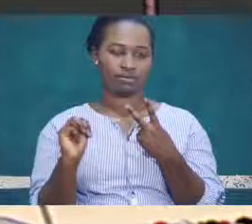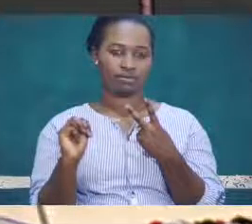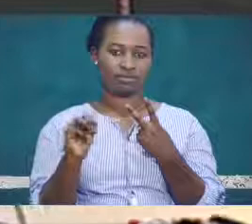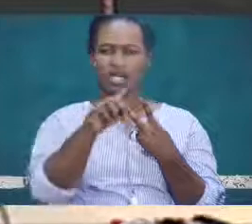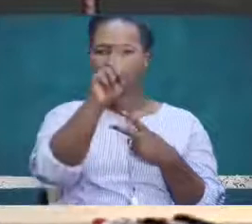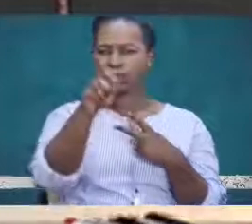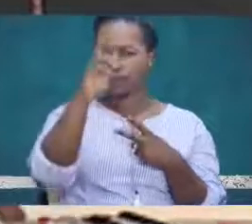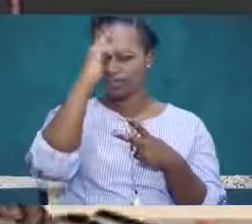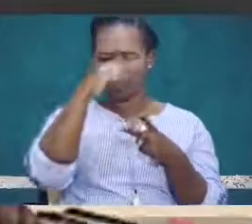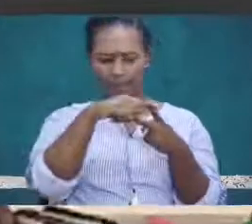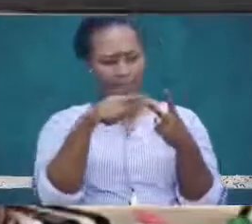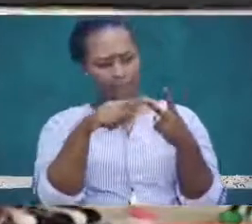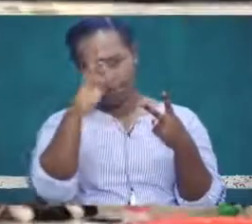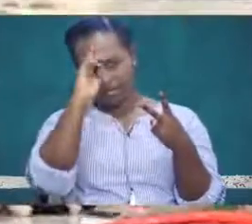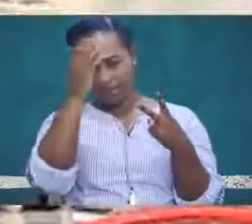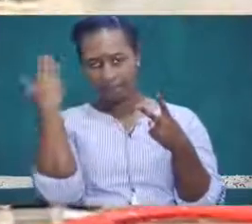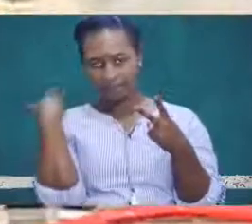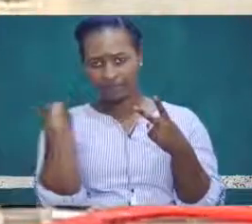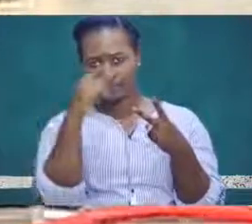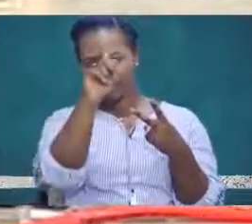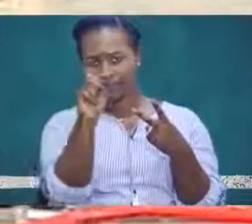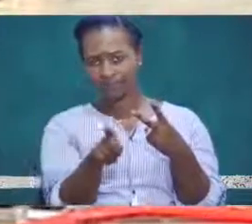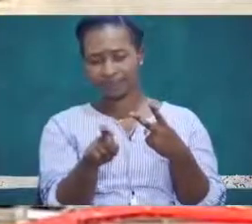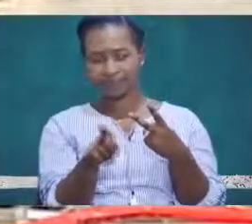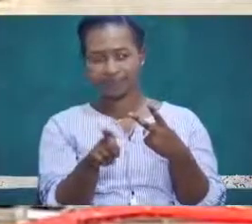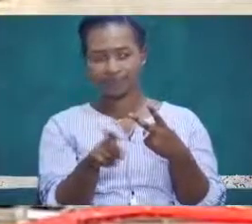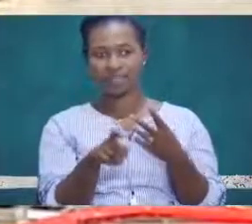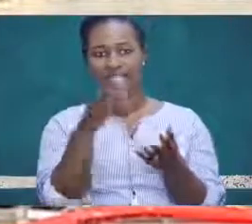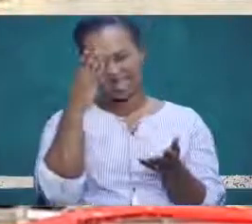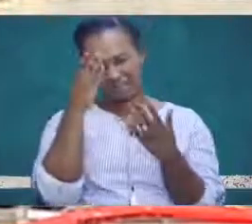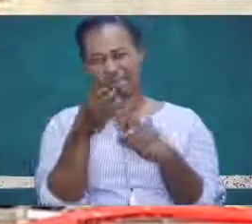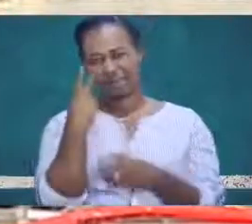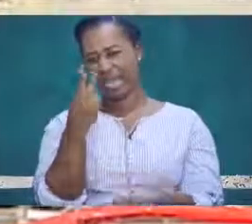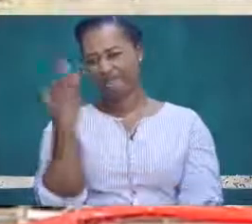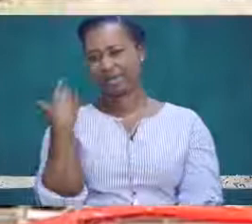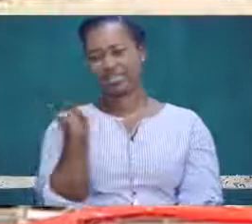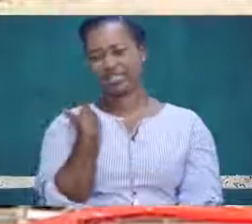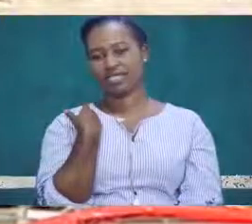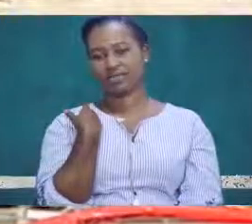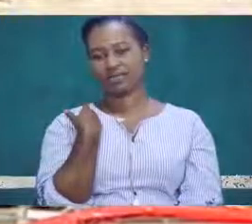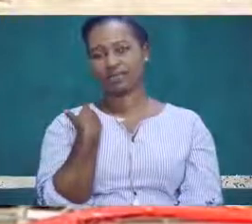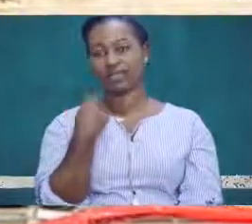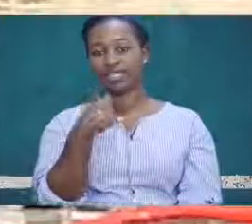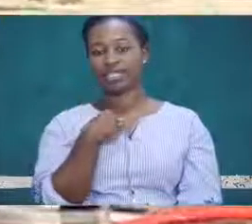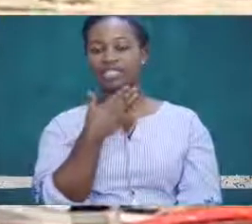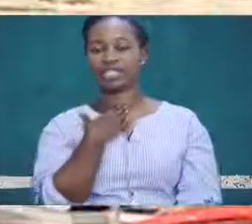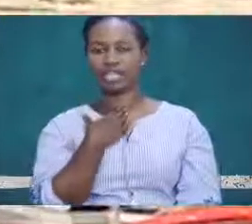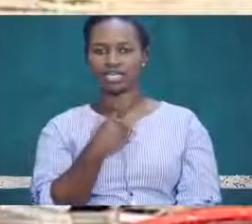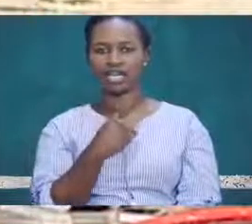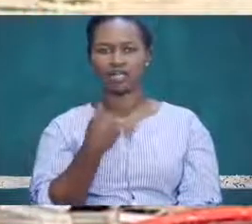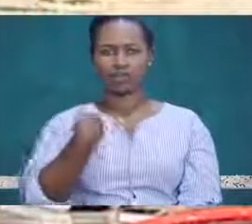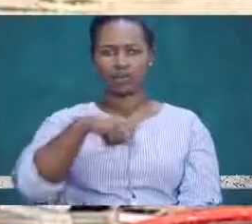Do you remember those words before? You must have met them before. So we want to remind ourselves